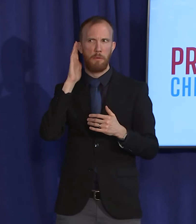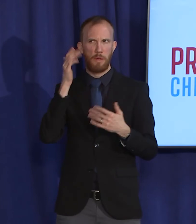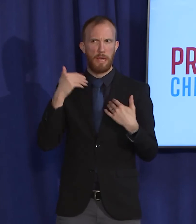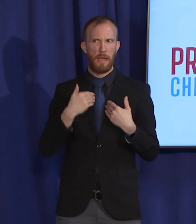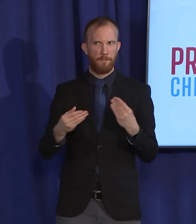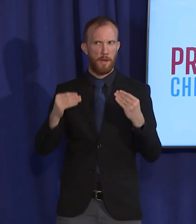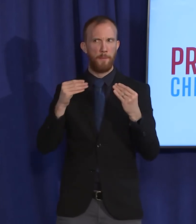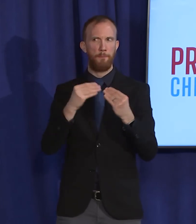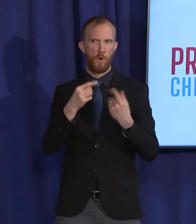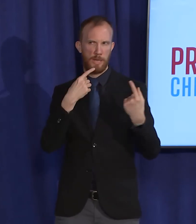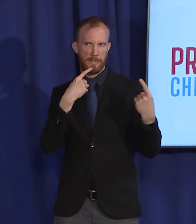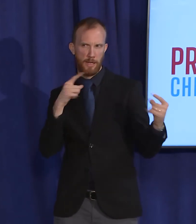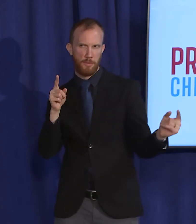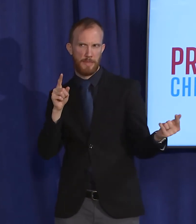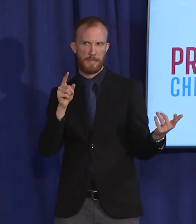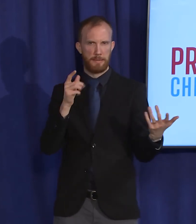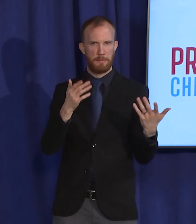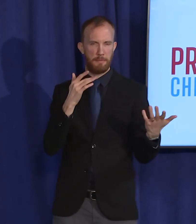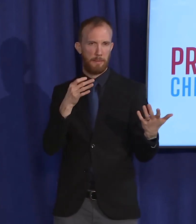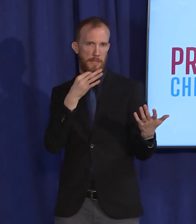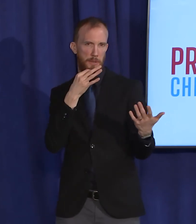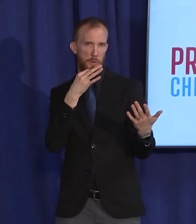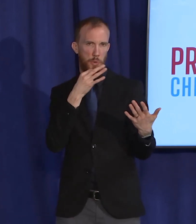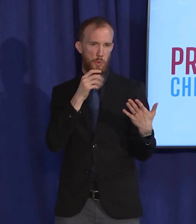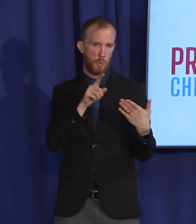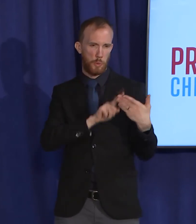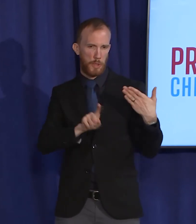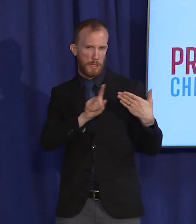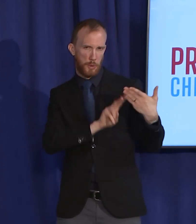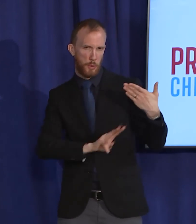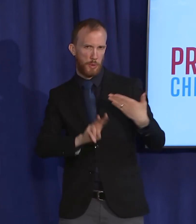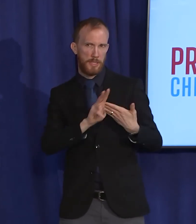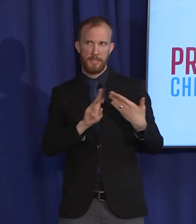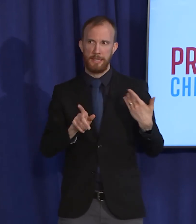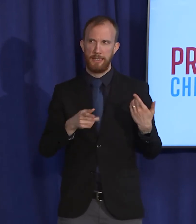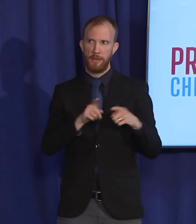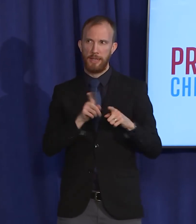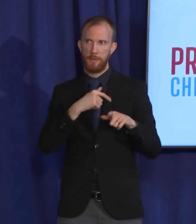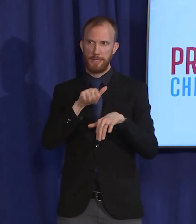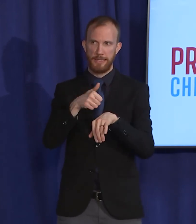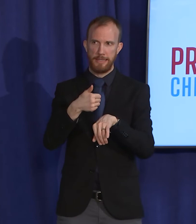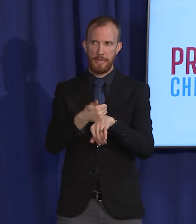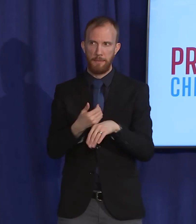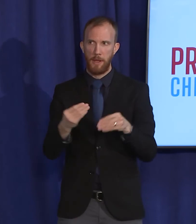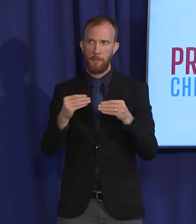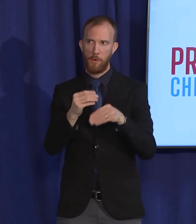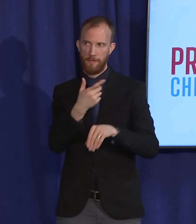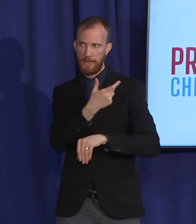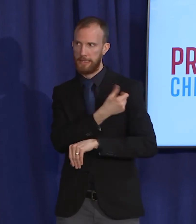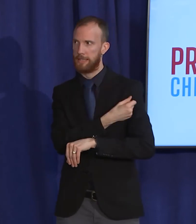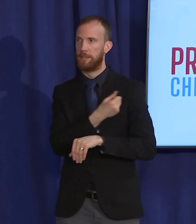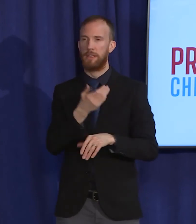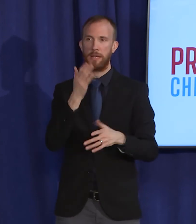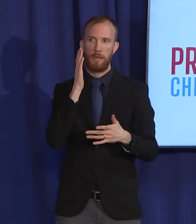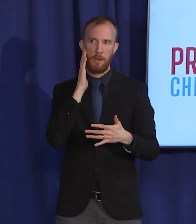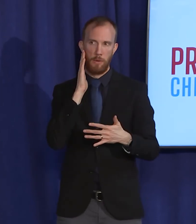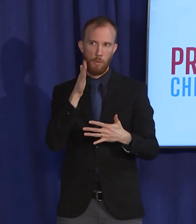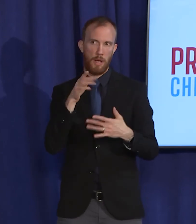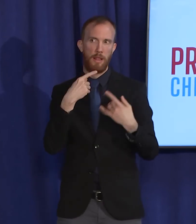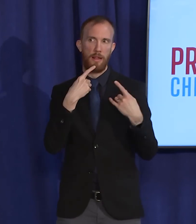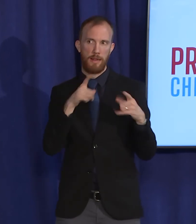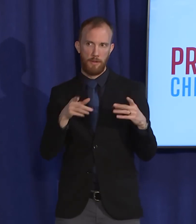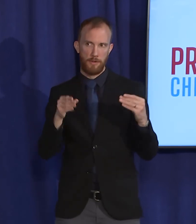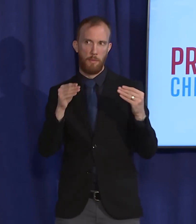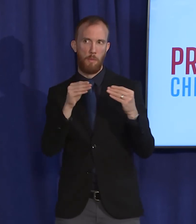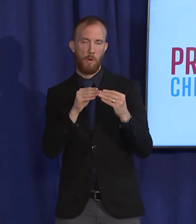additional announcements probably in the next few weeks to come here as we get additional vaccine and are able to kind of announce that more